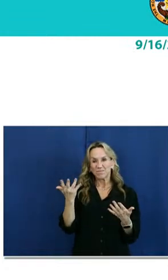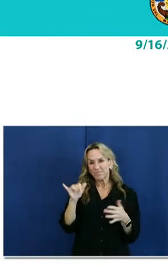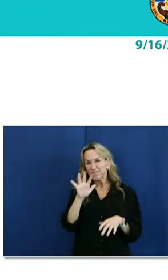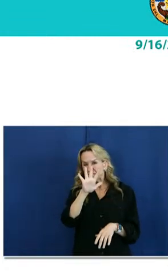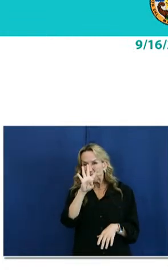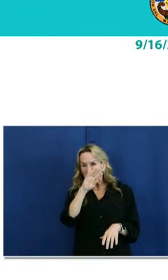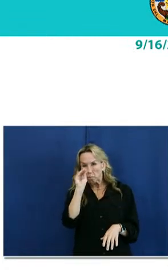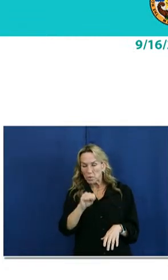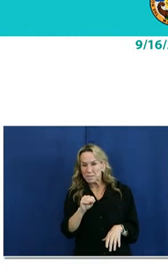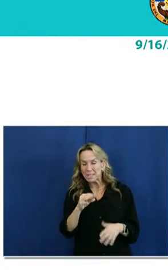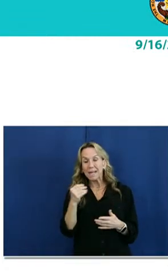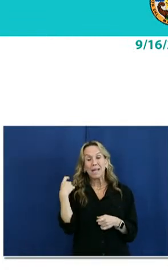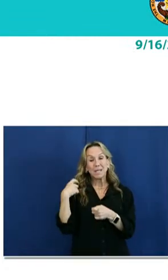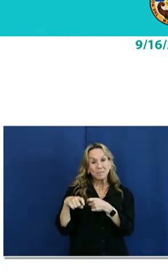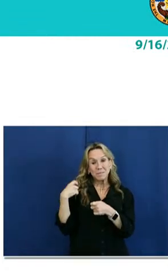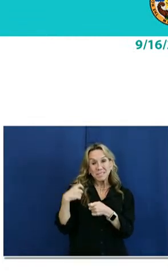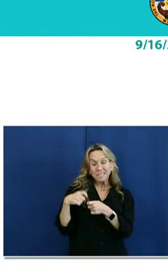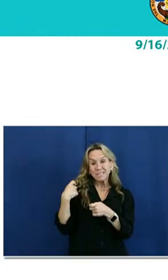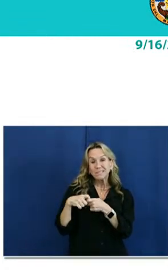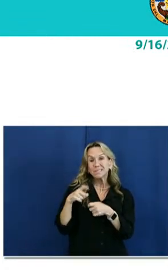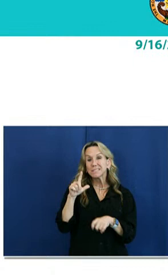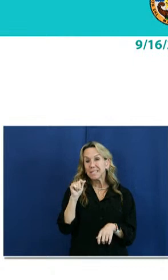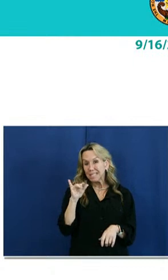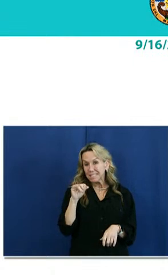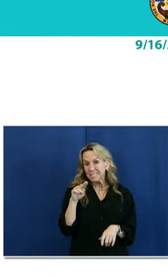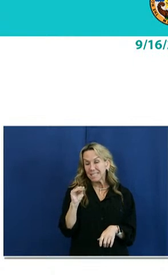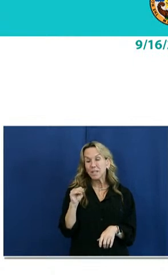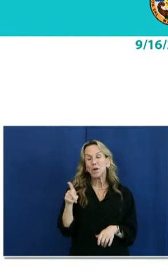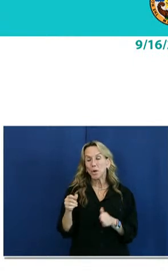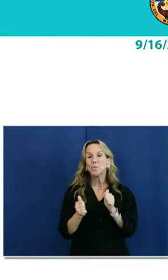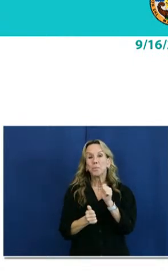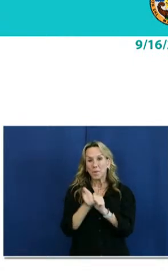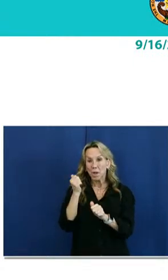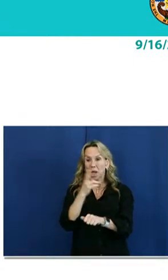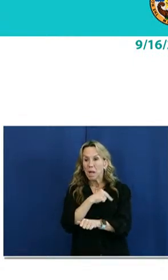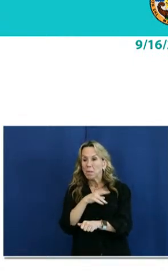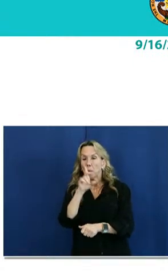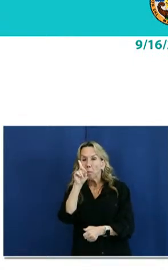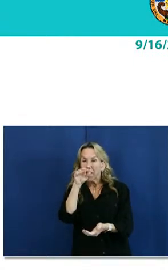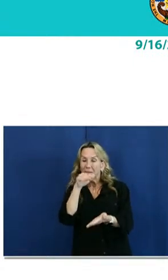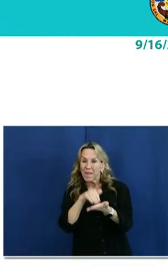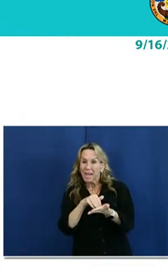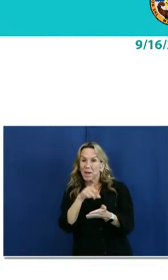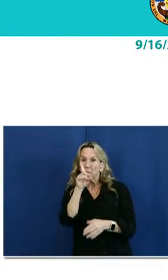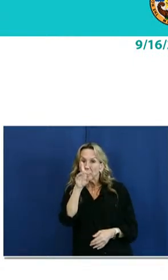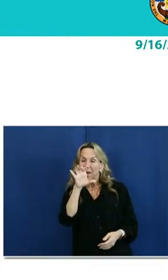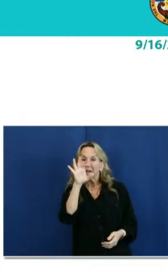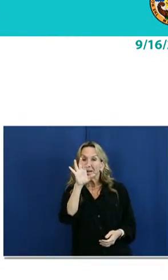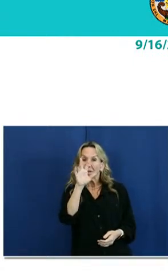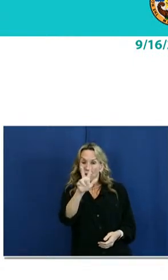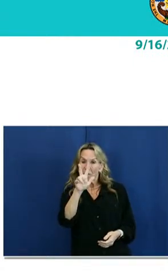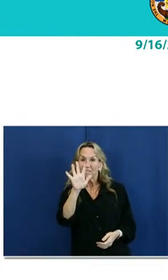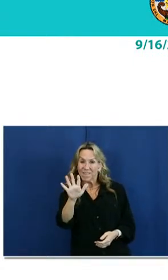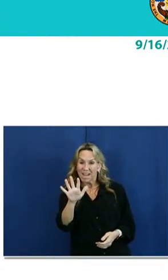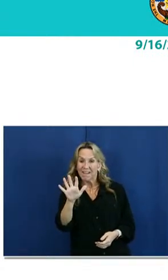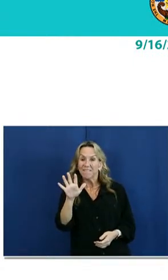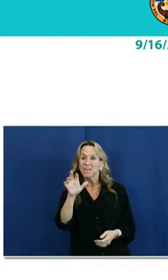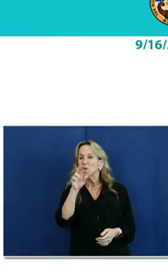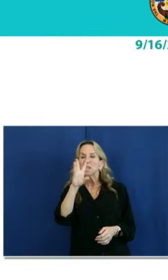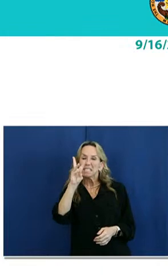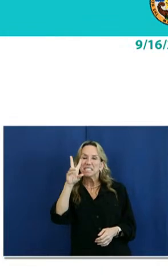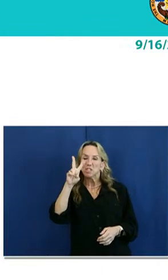54%, and Hispanics or Latinos represent the majority of hospitalizations at 1,935 cases,